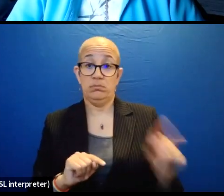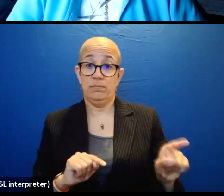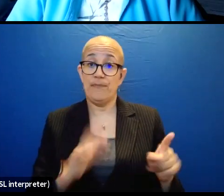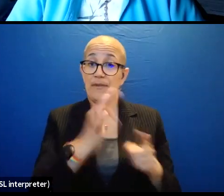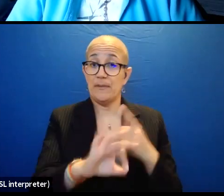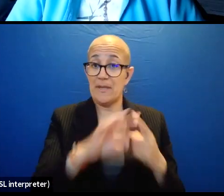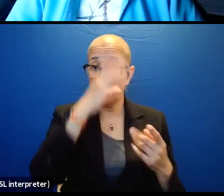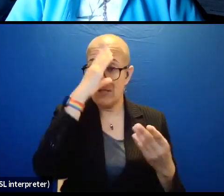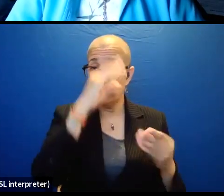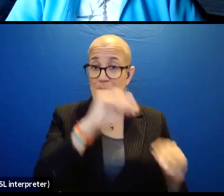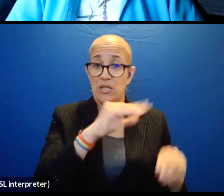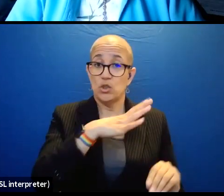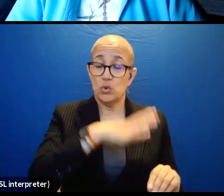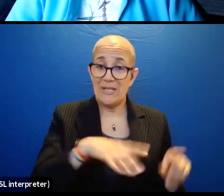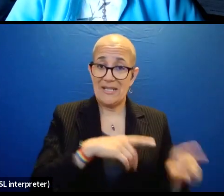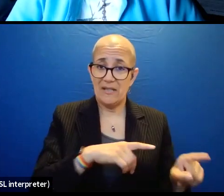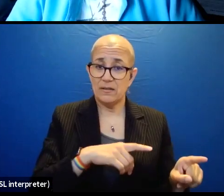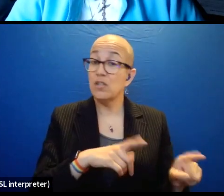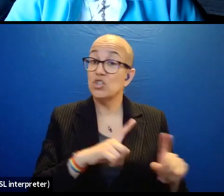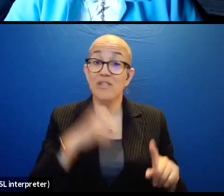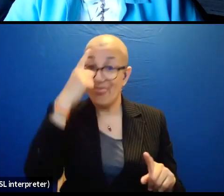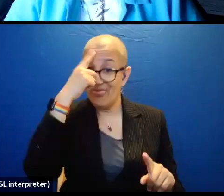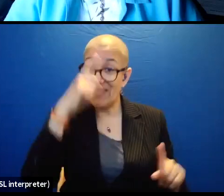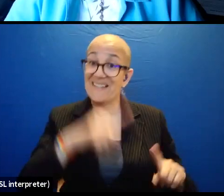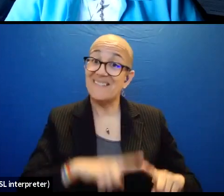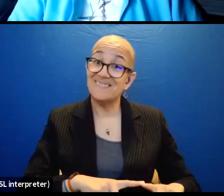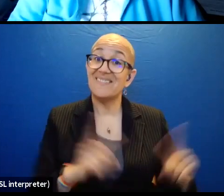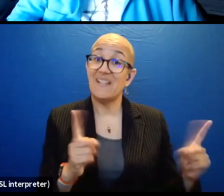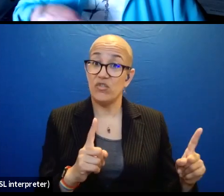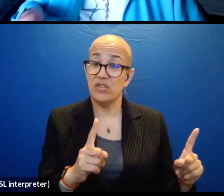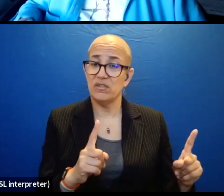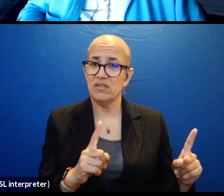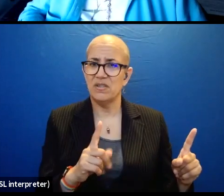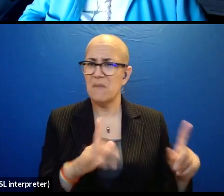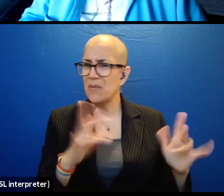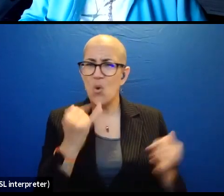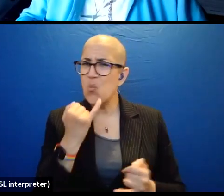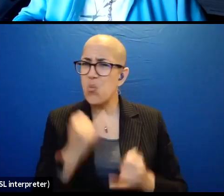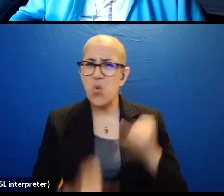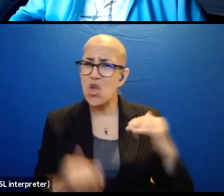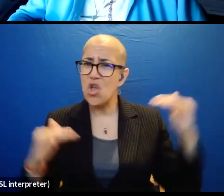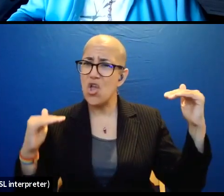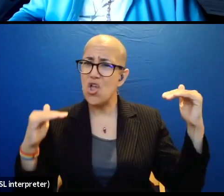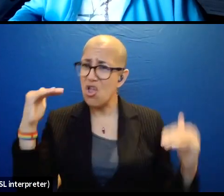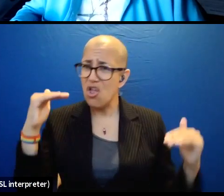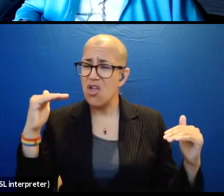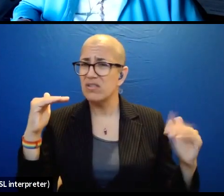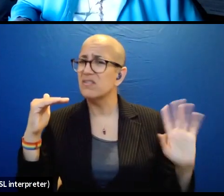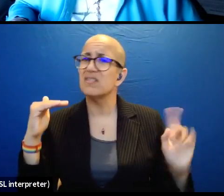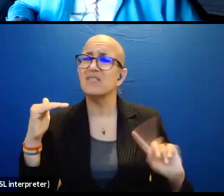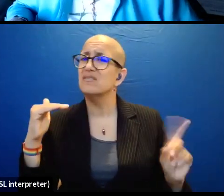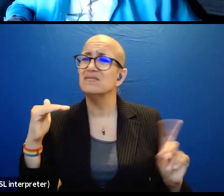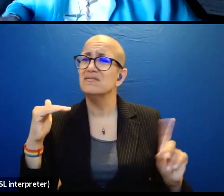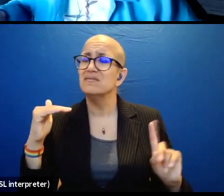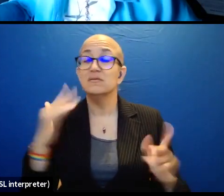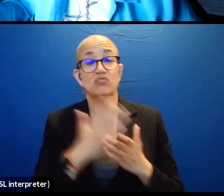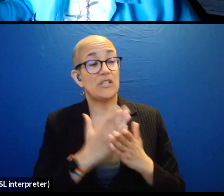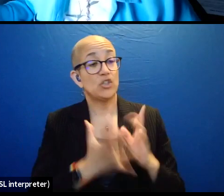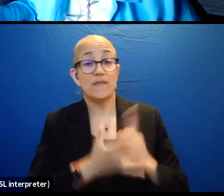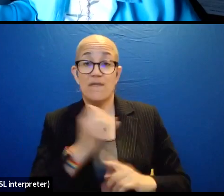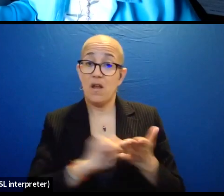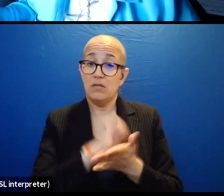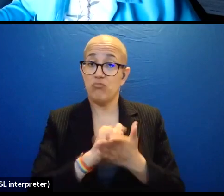needs think differently, but they're not worse. actually, it was about finding the right support